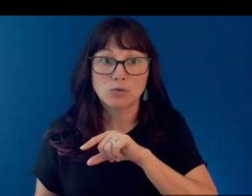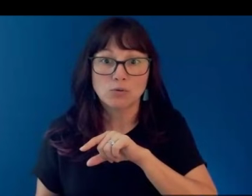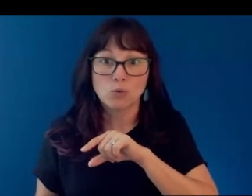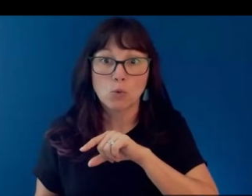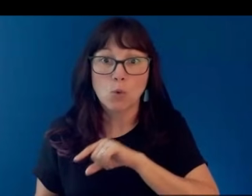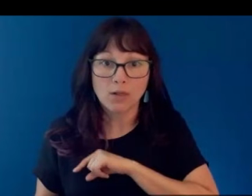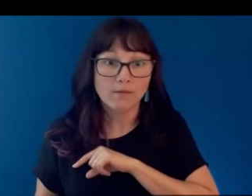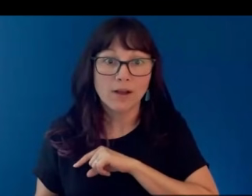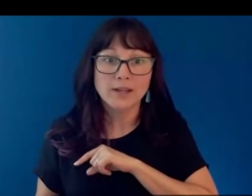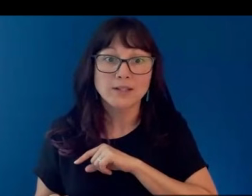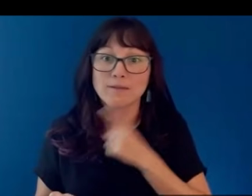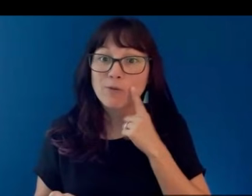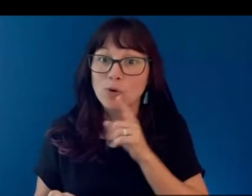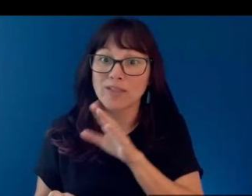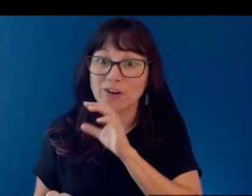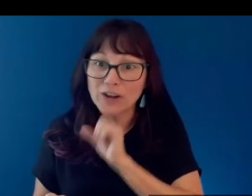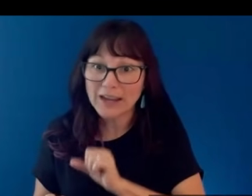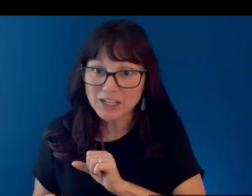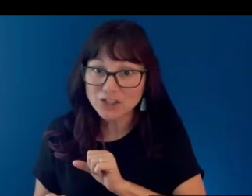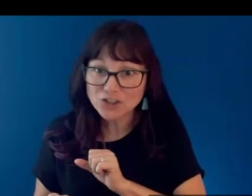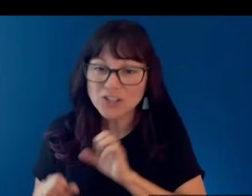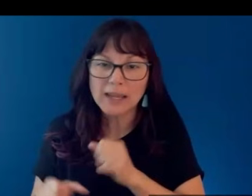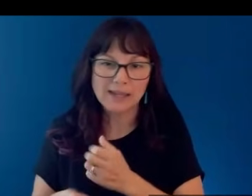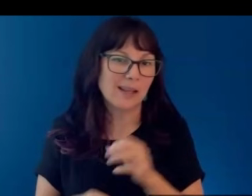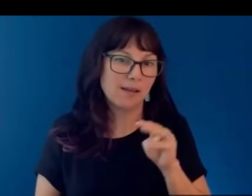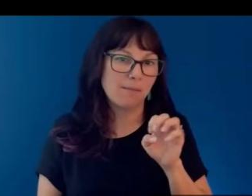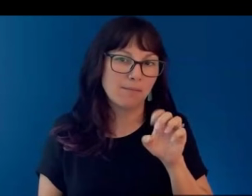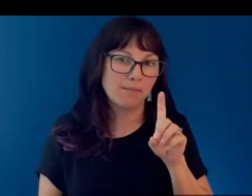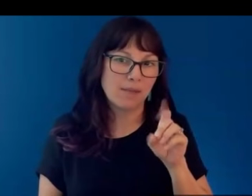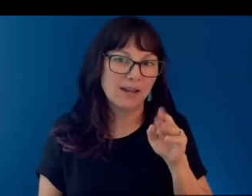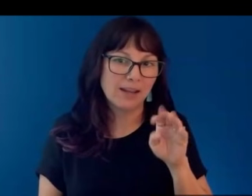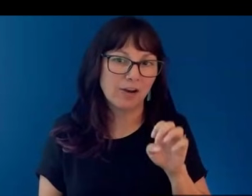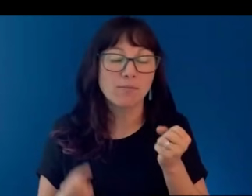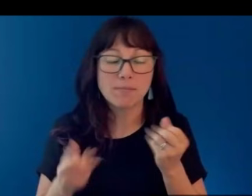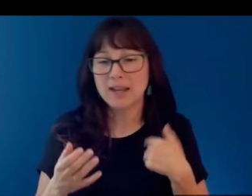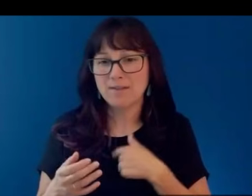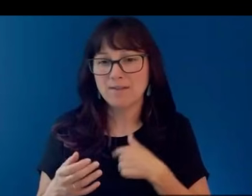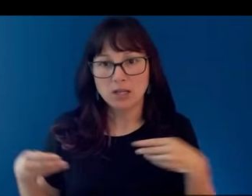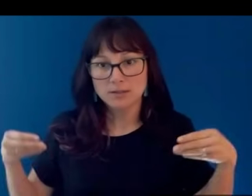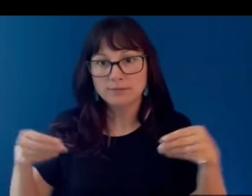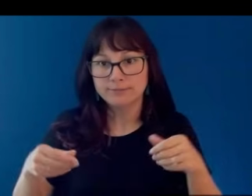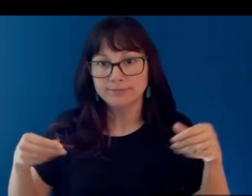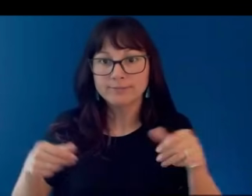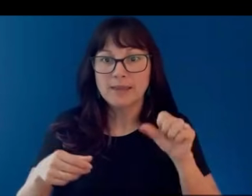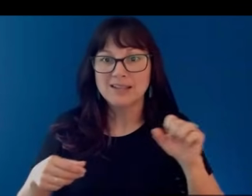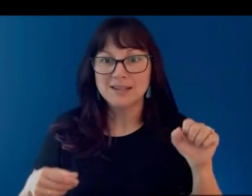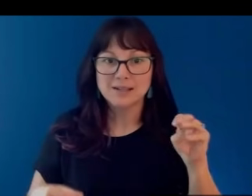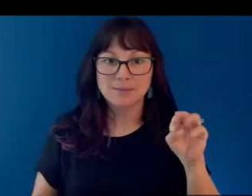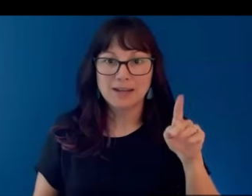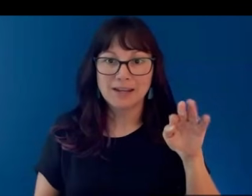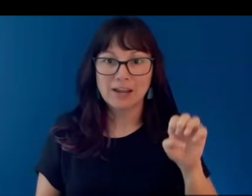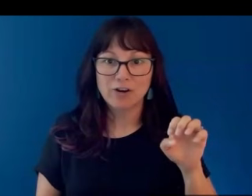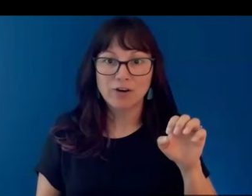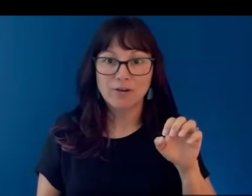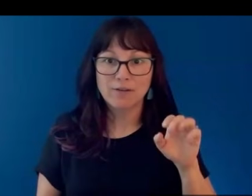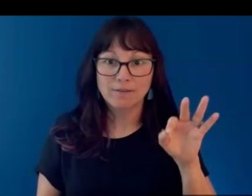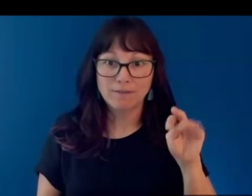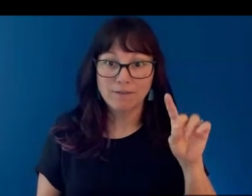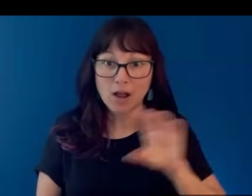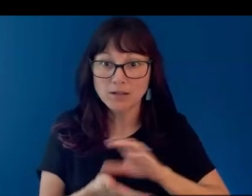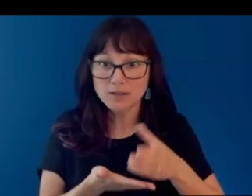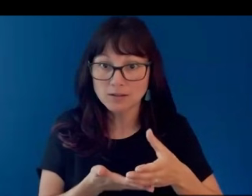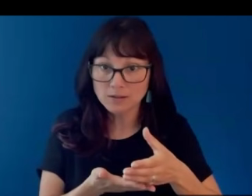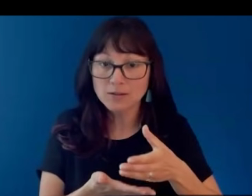based on age. Many of us who are contributing to the Social Security Medicare Fund become eligible